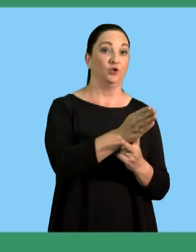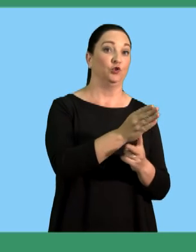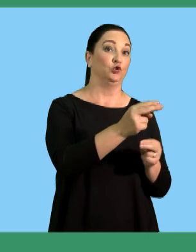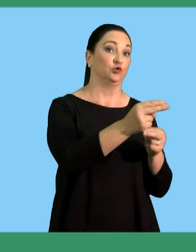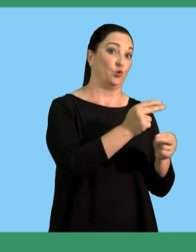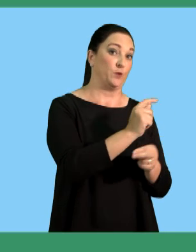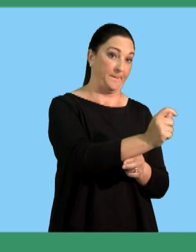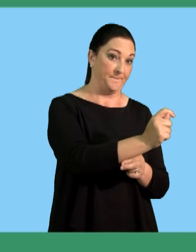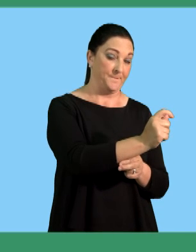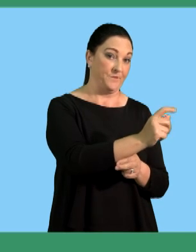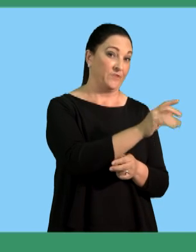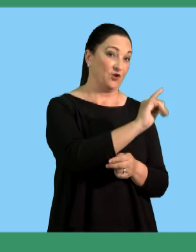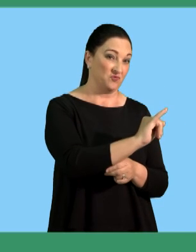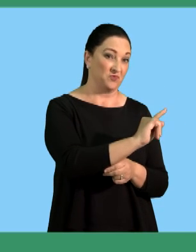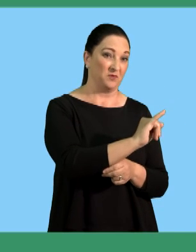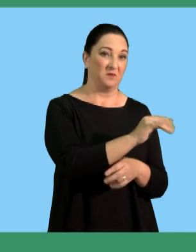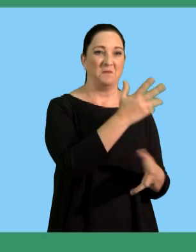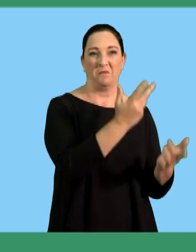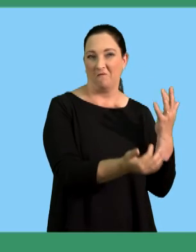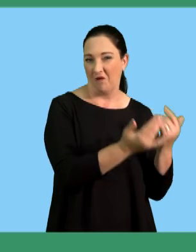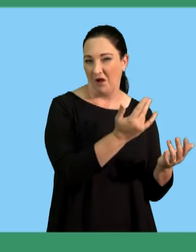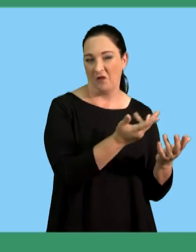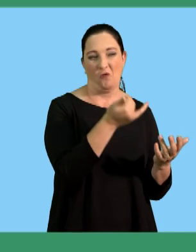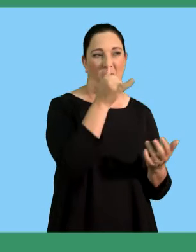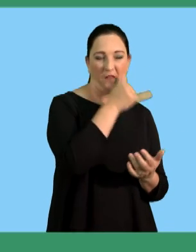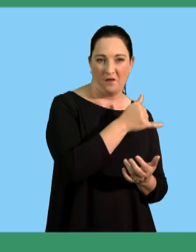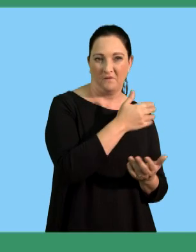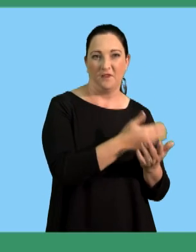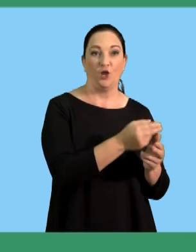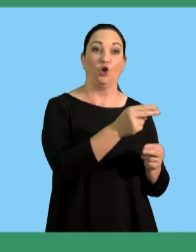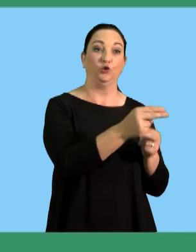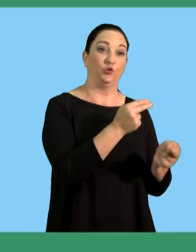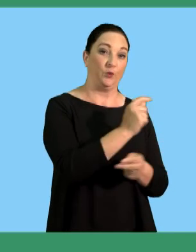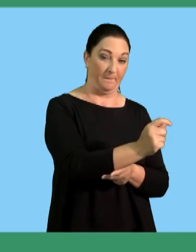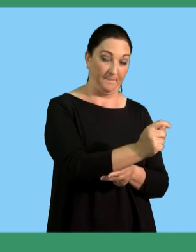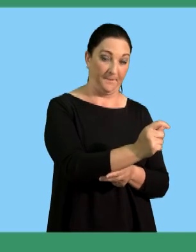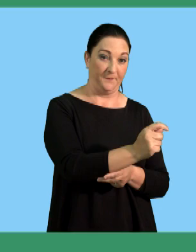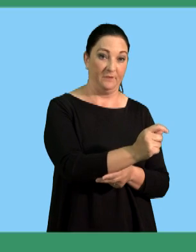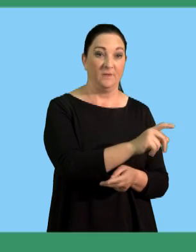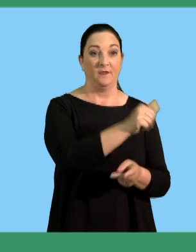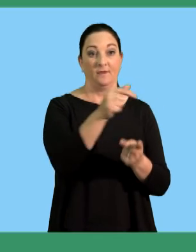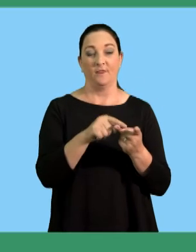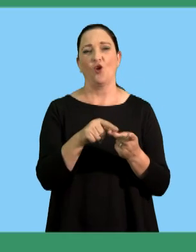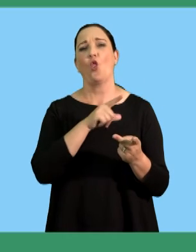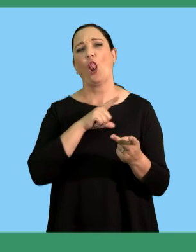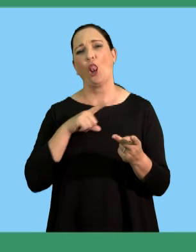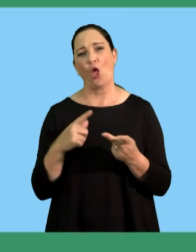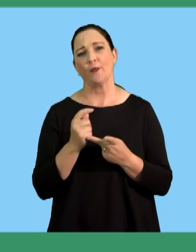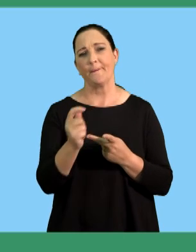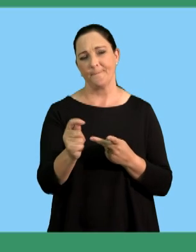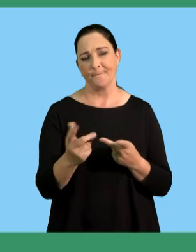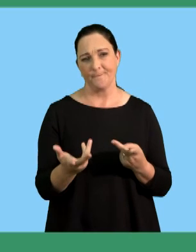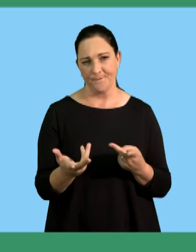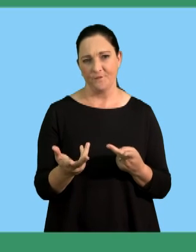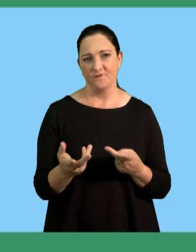example, short-term insurance would cover damages such as fire or theft, and we also have long-term